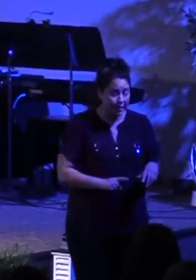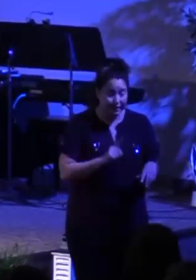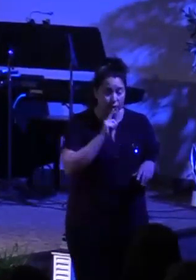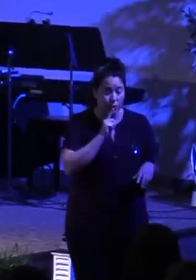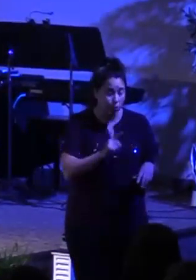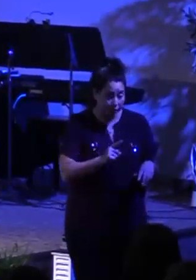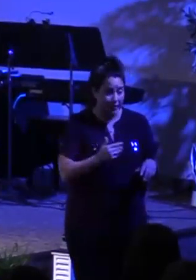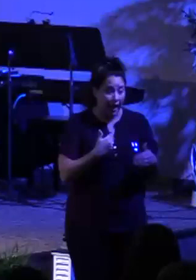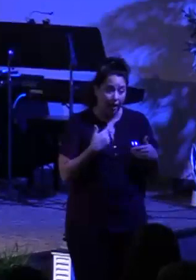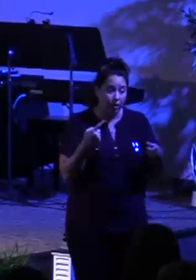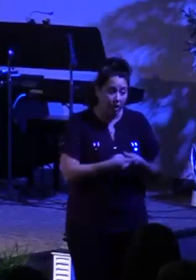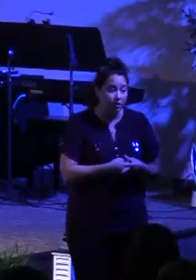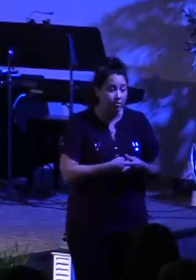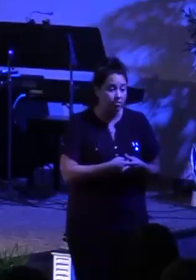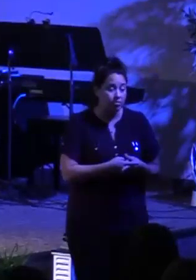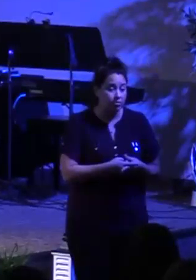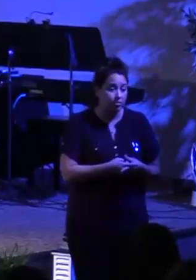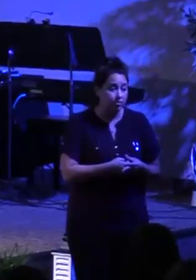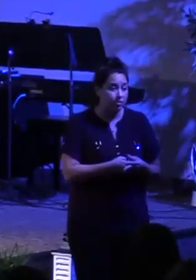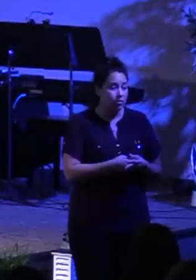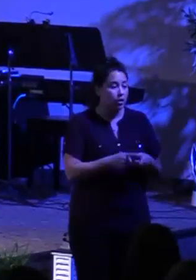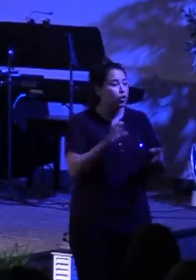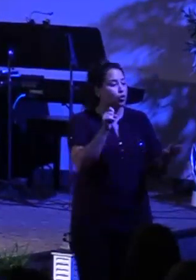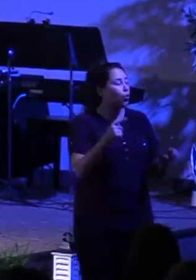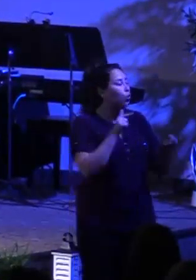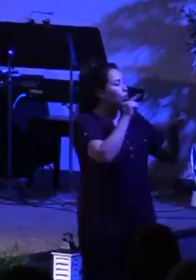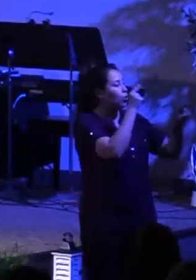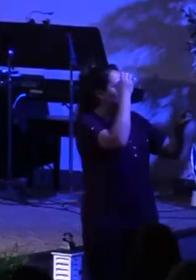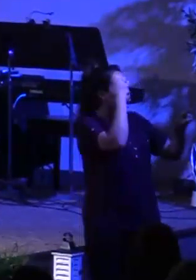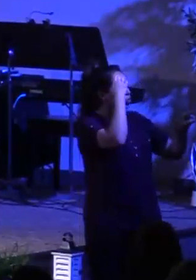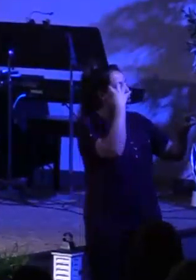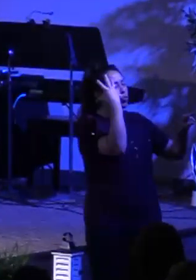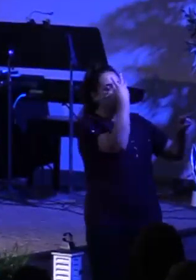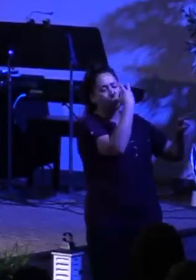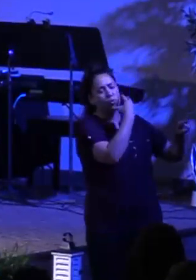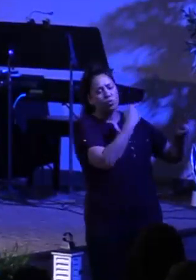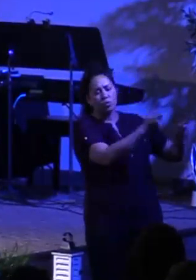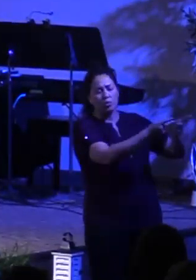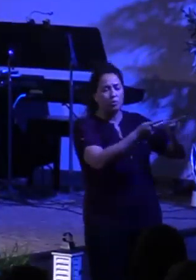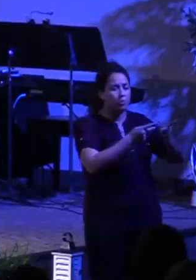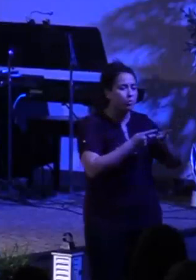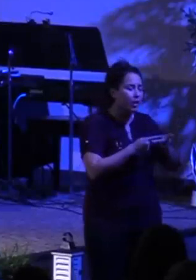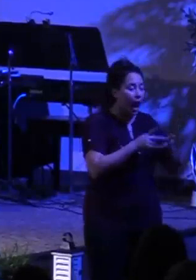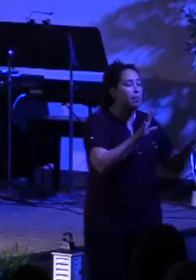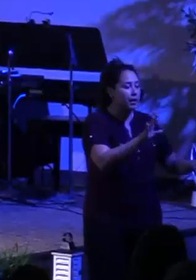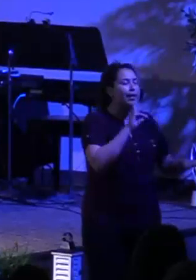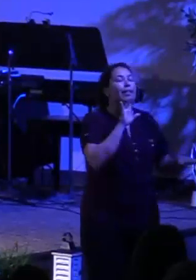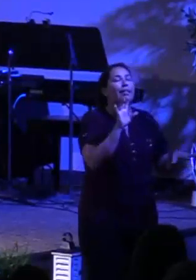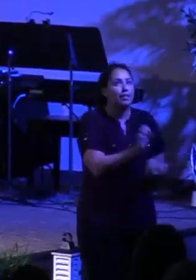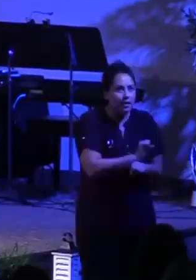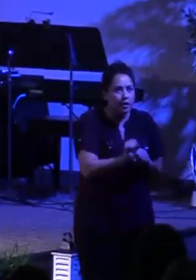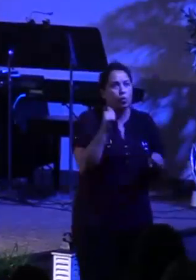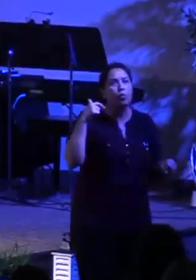had conflicts. So we're in this beautiful place in Europe, and we're one of the most beautiful, I mean, we're literally walking down